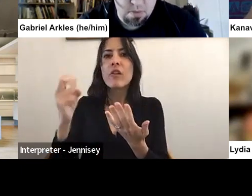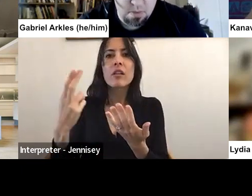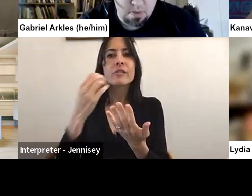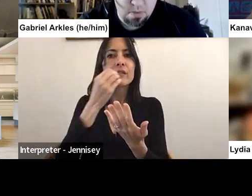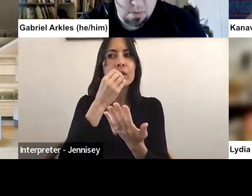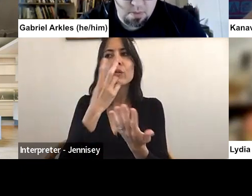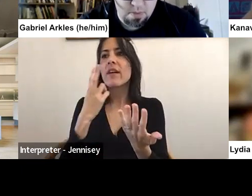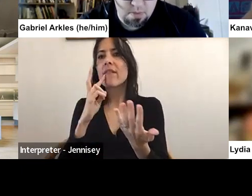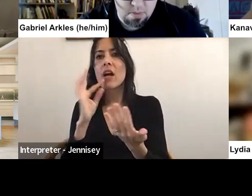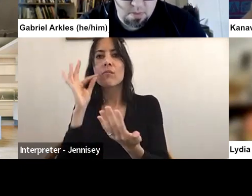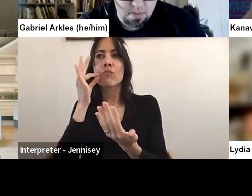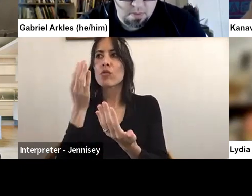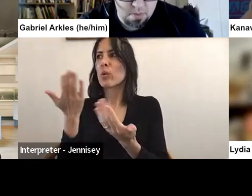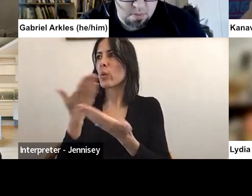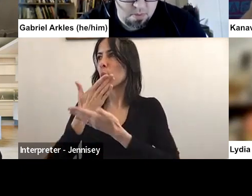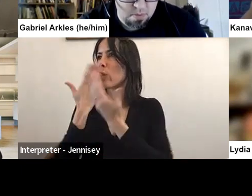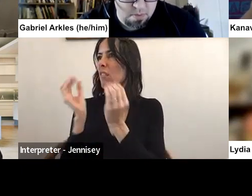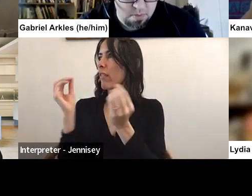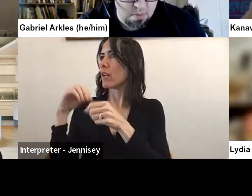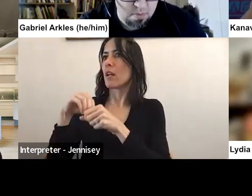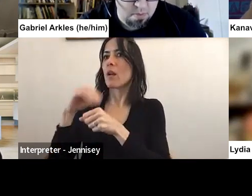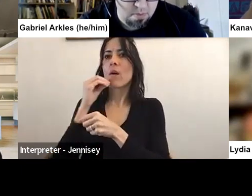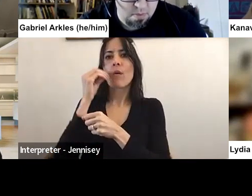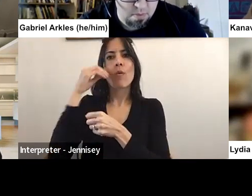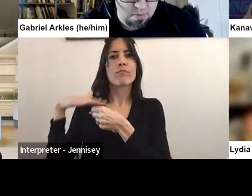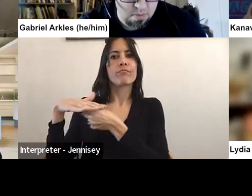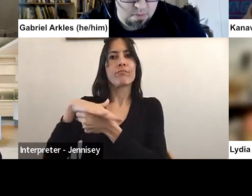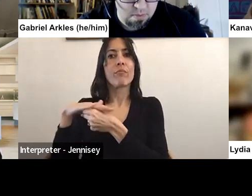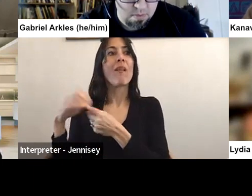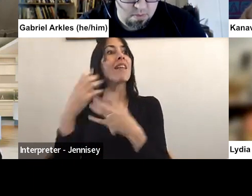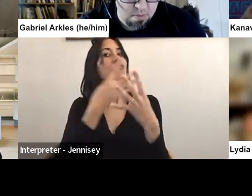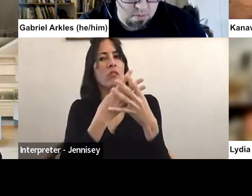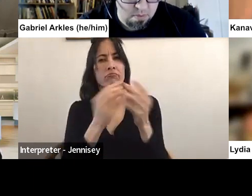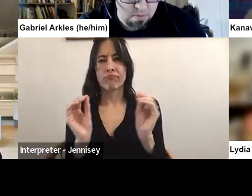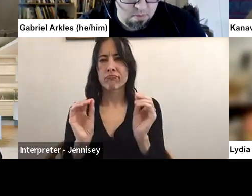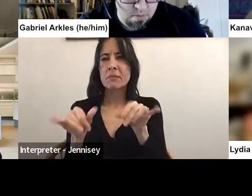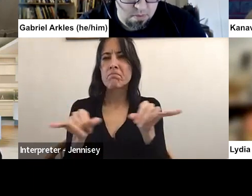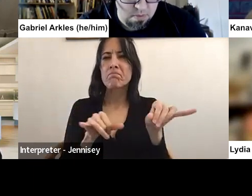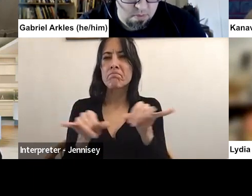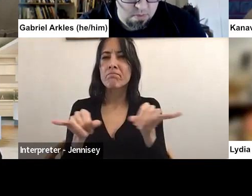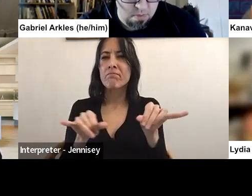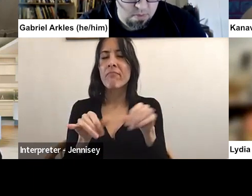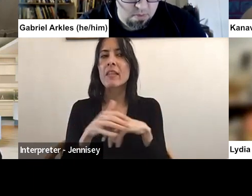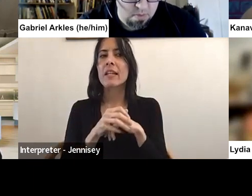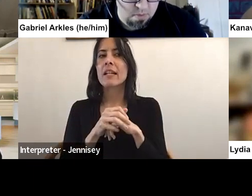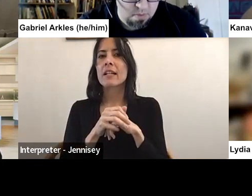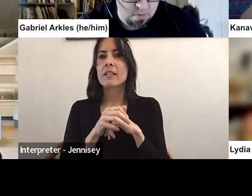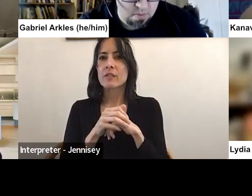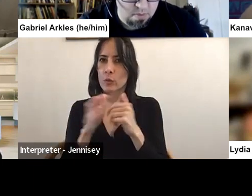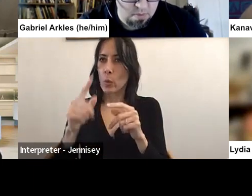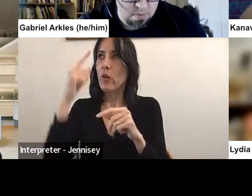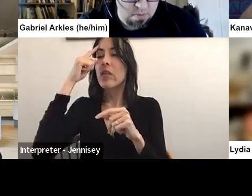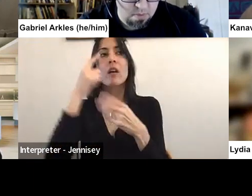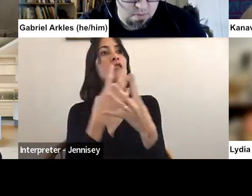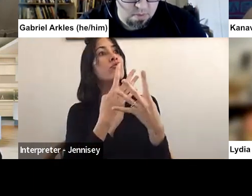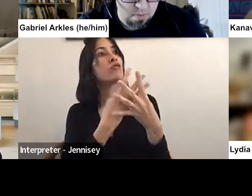I think just the point I want to center then is, you know, carcerality in this way is not defined to just the physical institutions we call